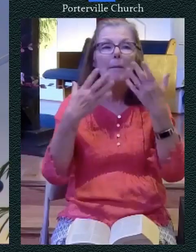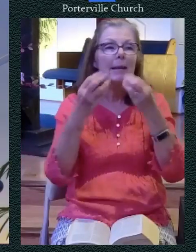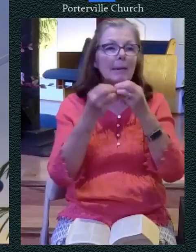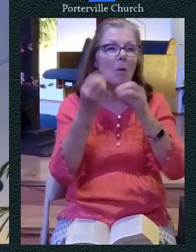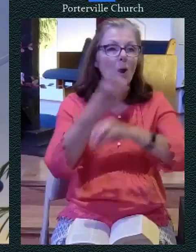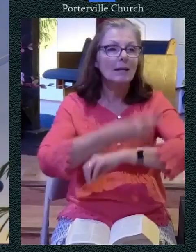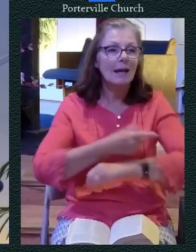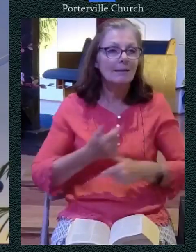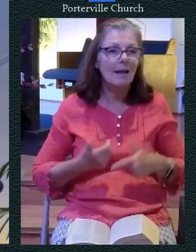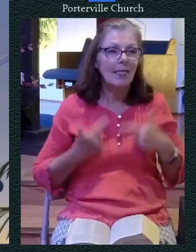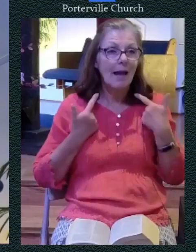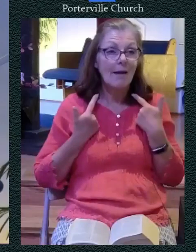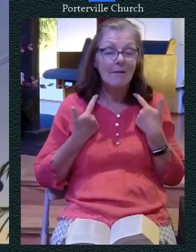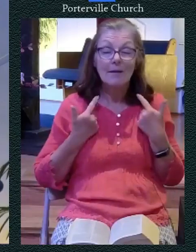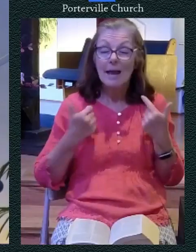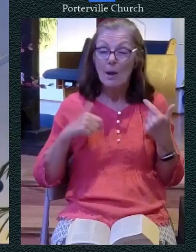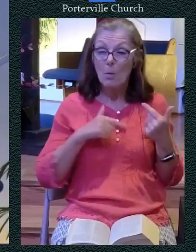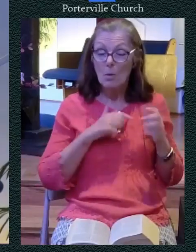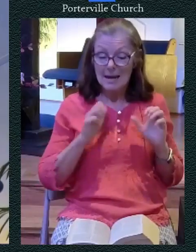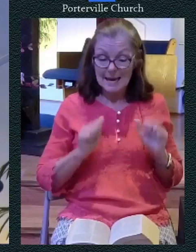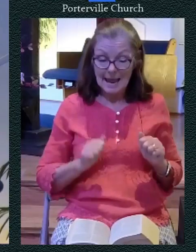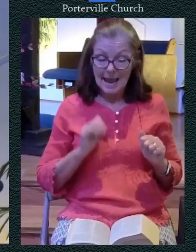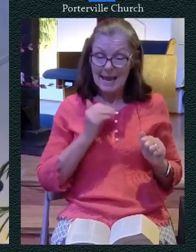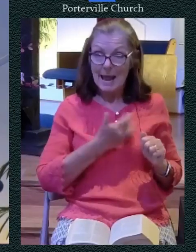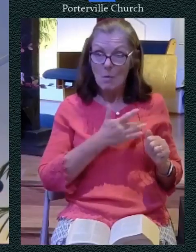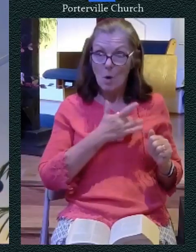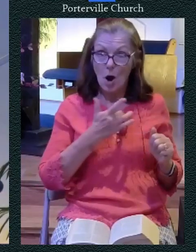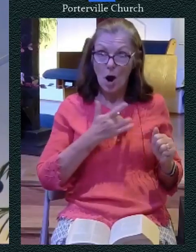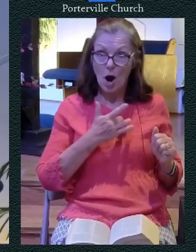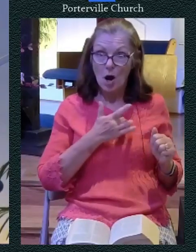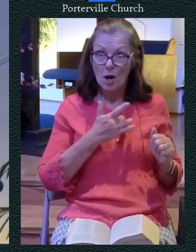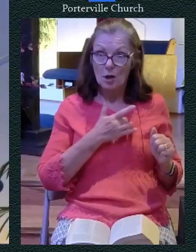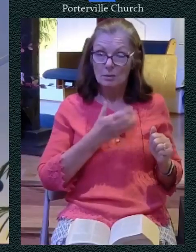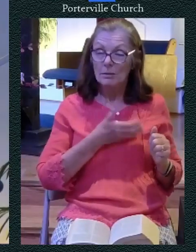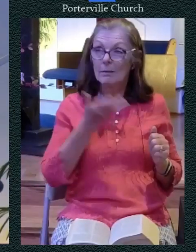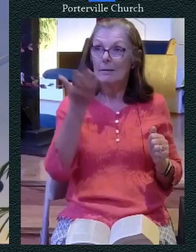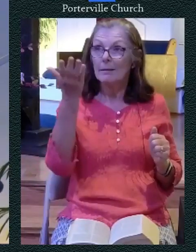a heart of wisdom.